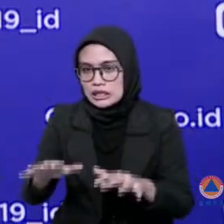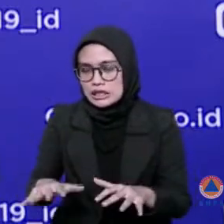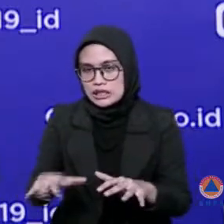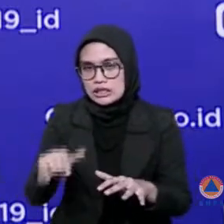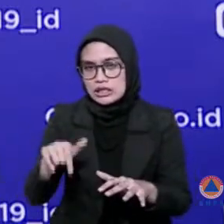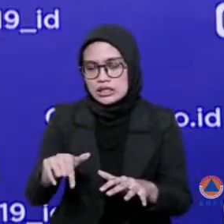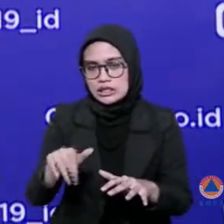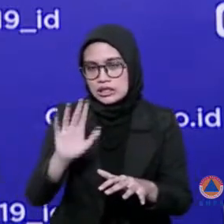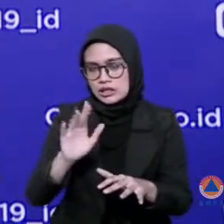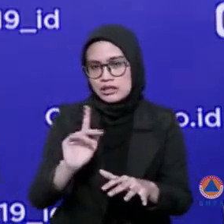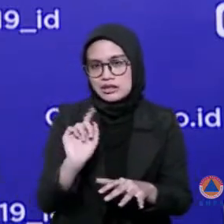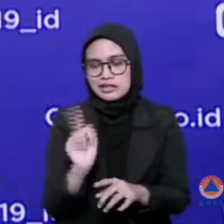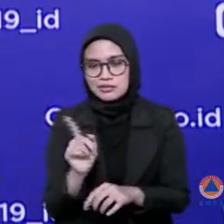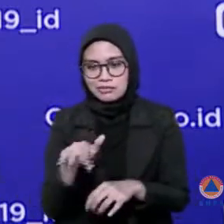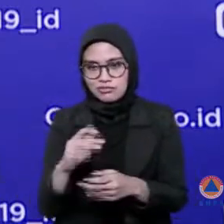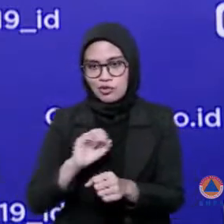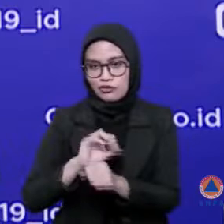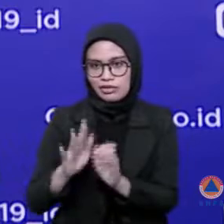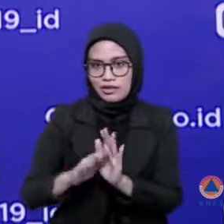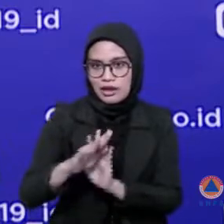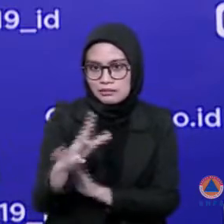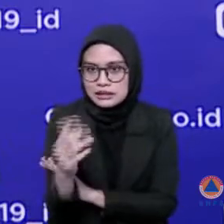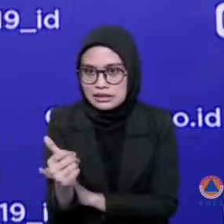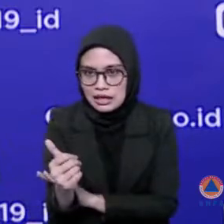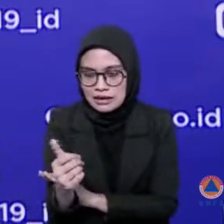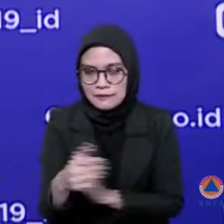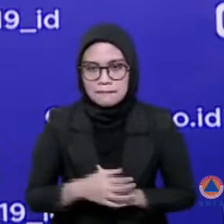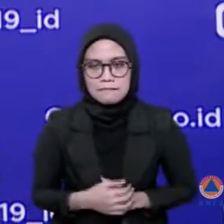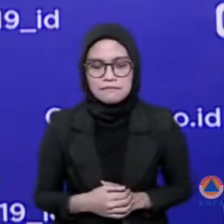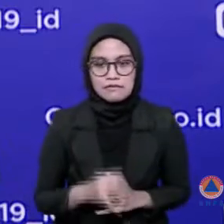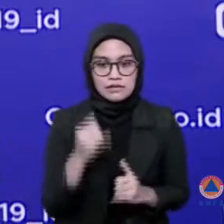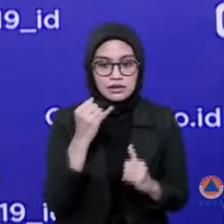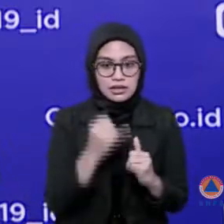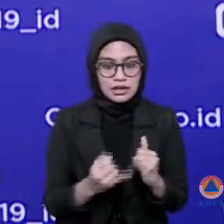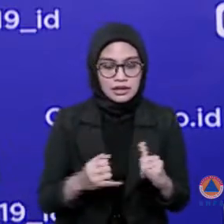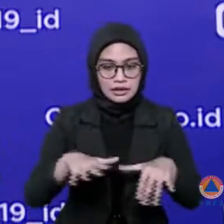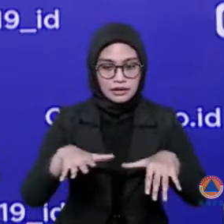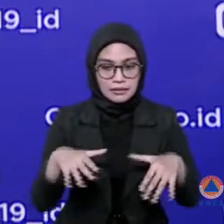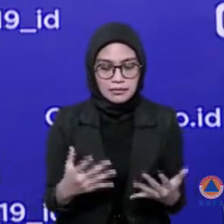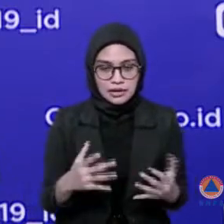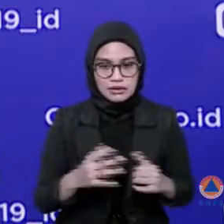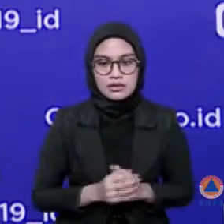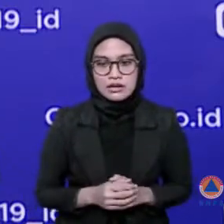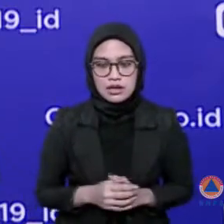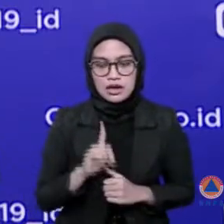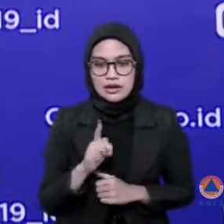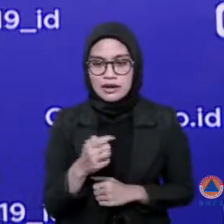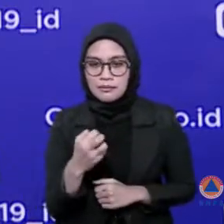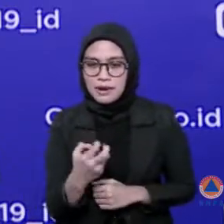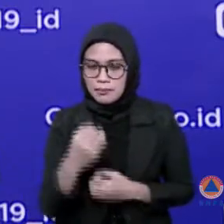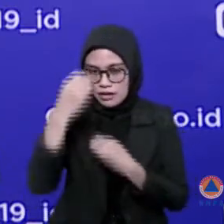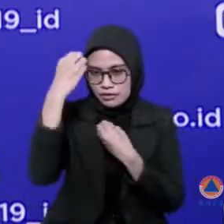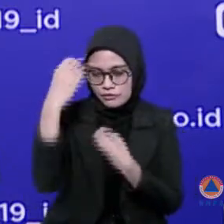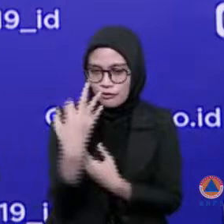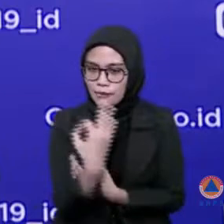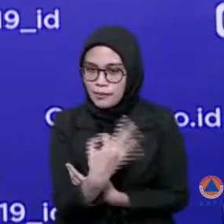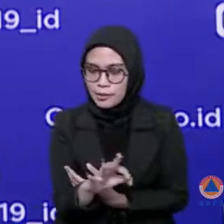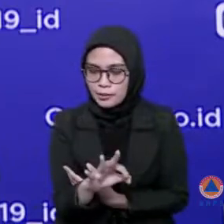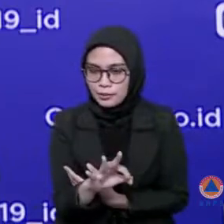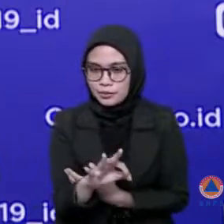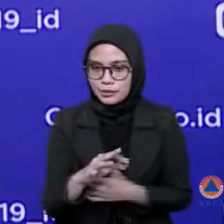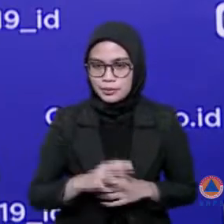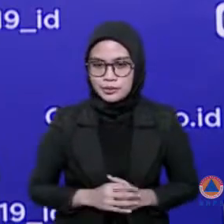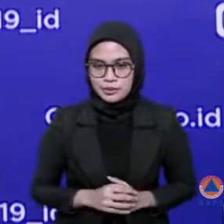days. Lastly, I will inform some additional updates on national COVID-19 mitigation